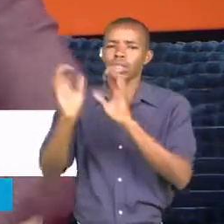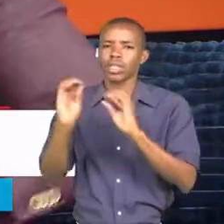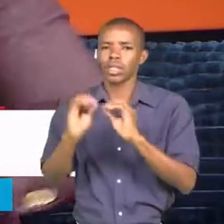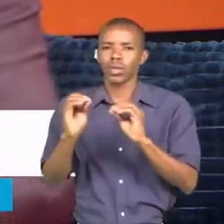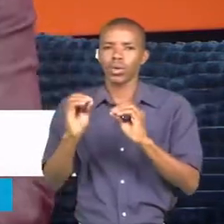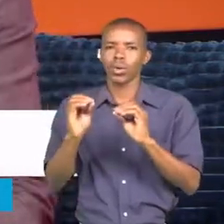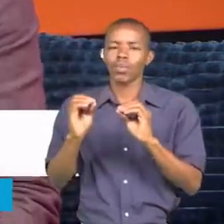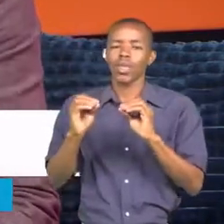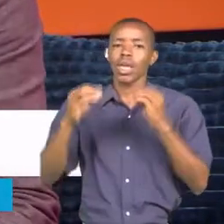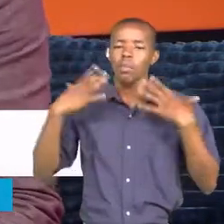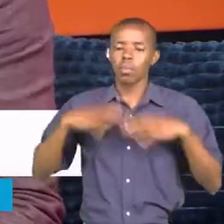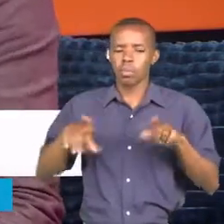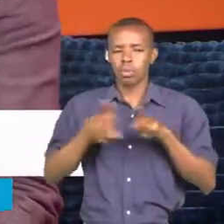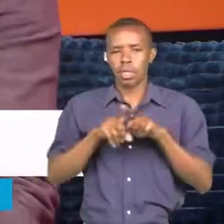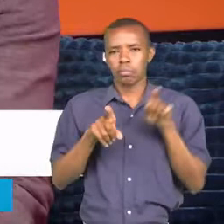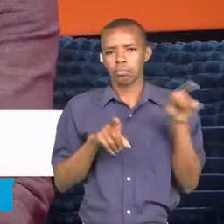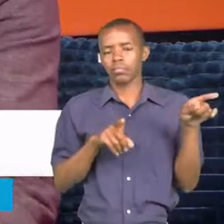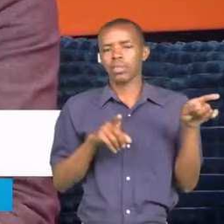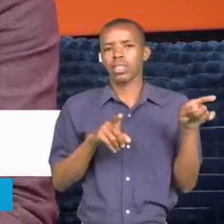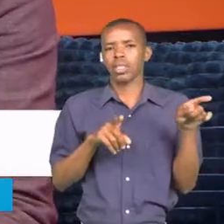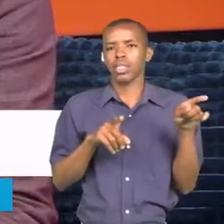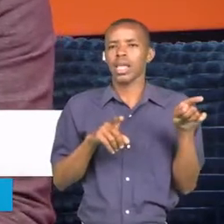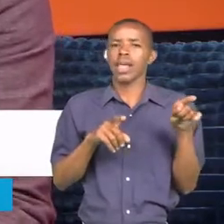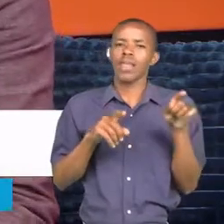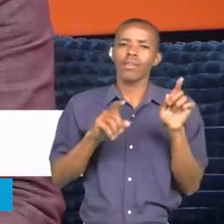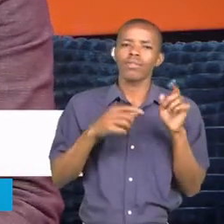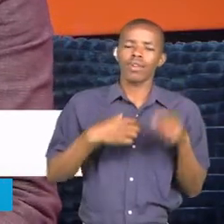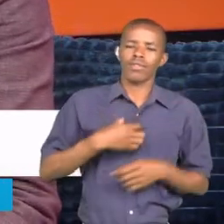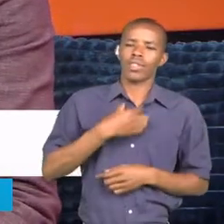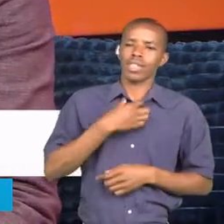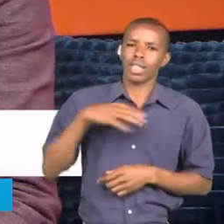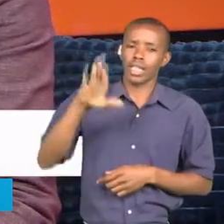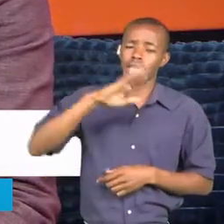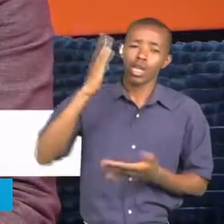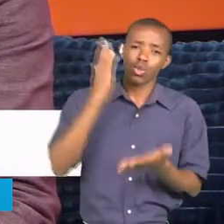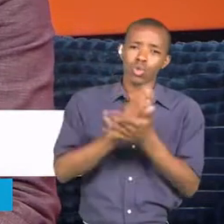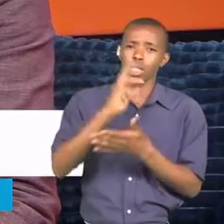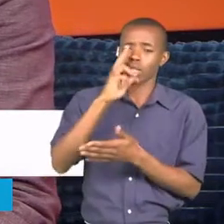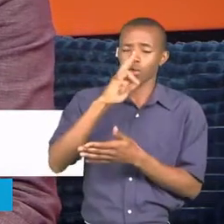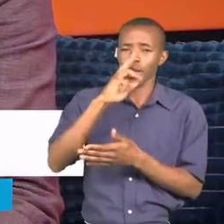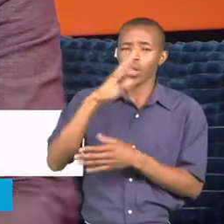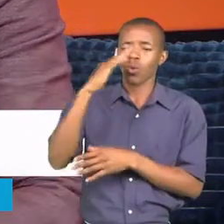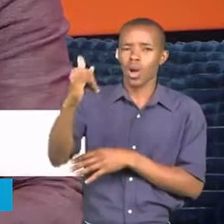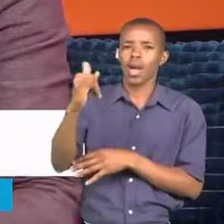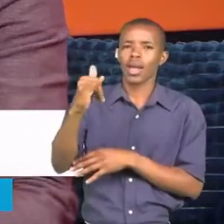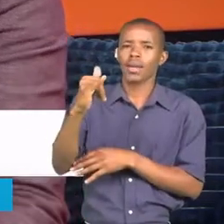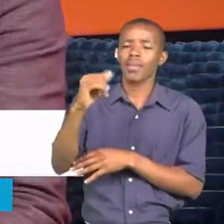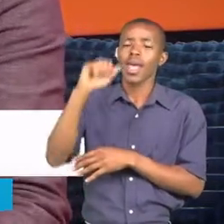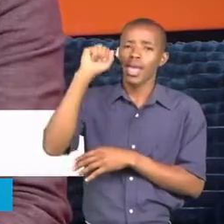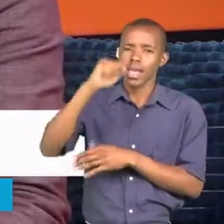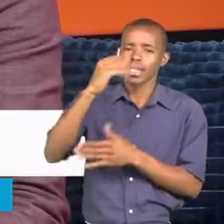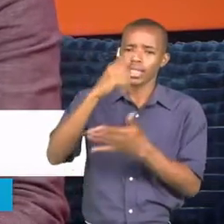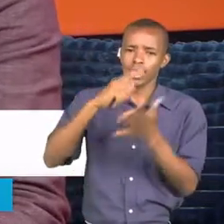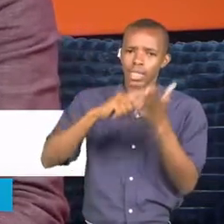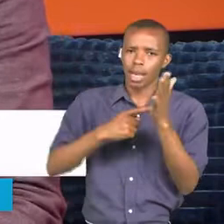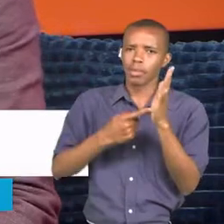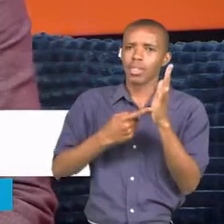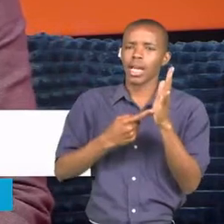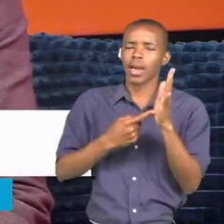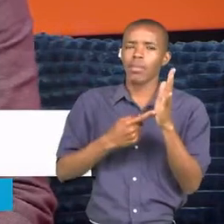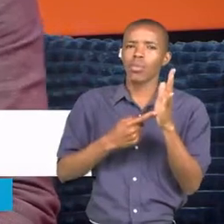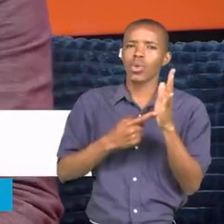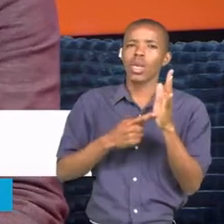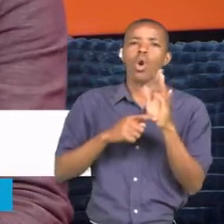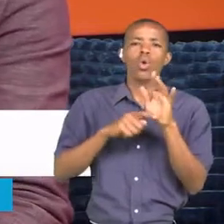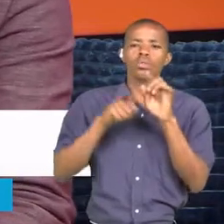from people like you now has already hit the ground. It's really funny, because now, yes, sometimes we really overpoint